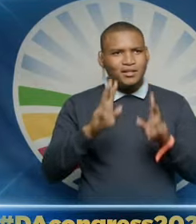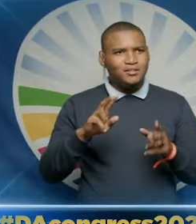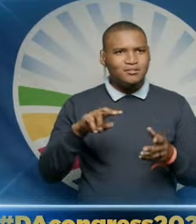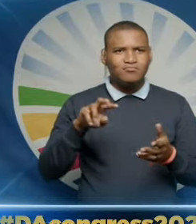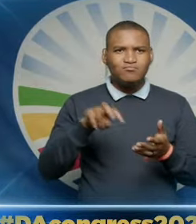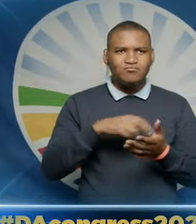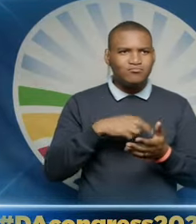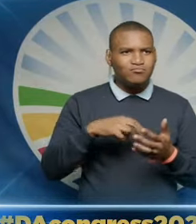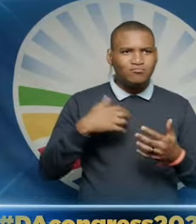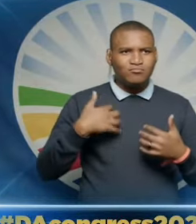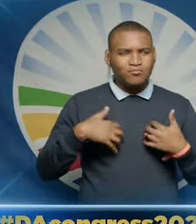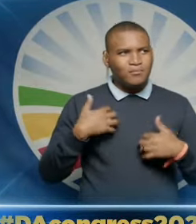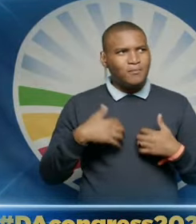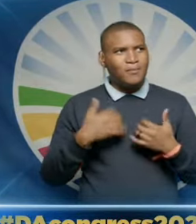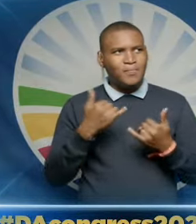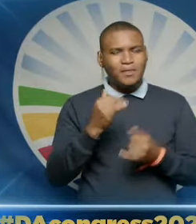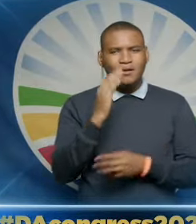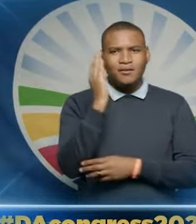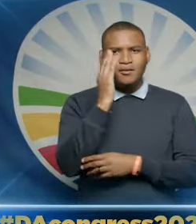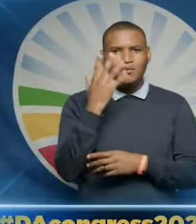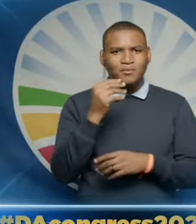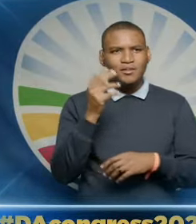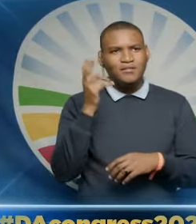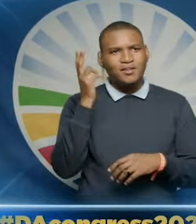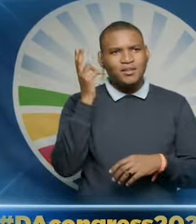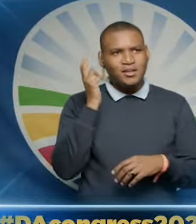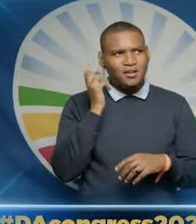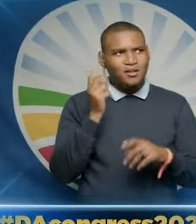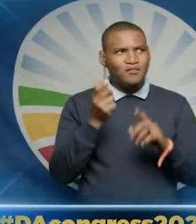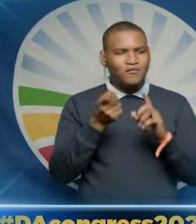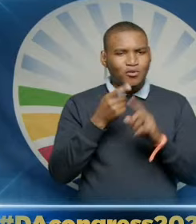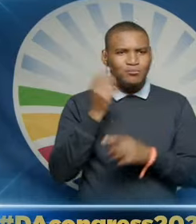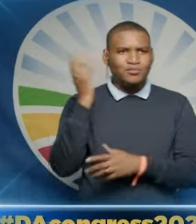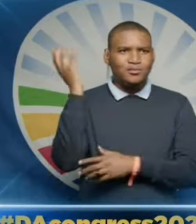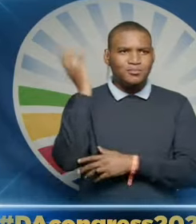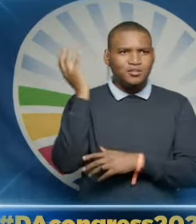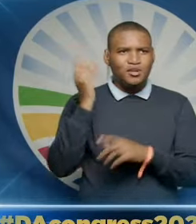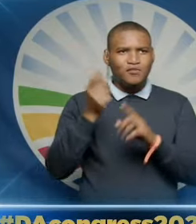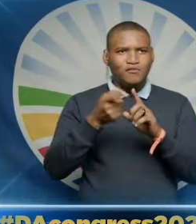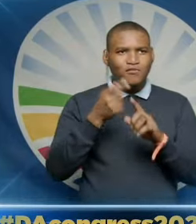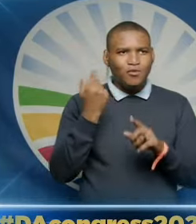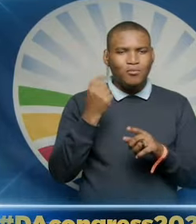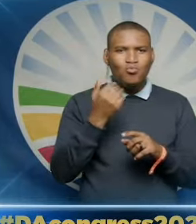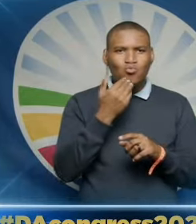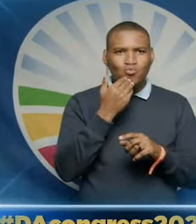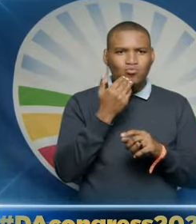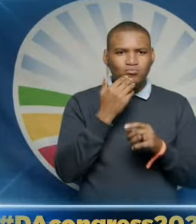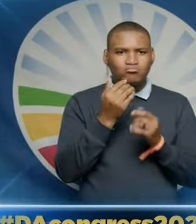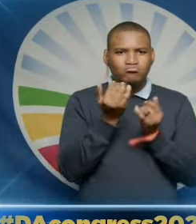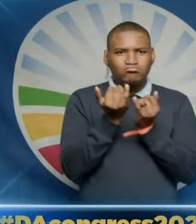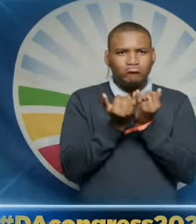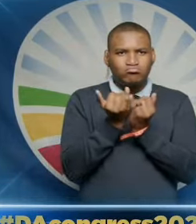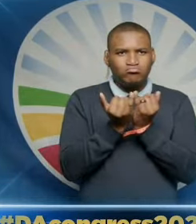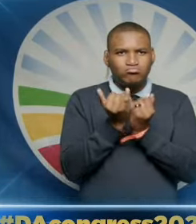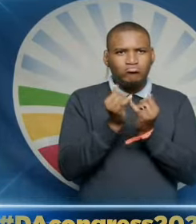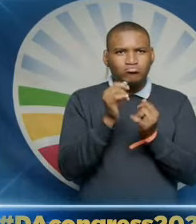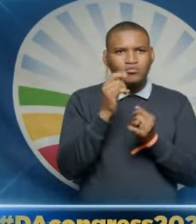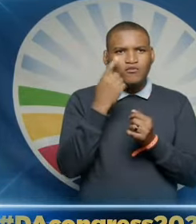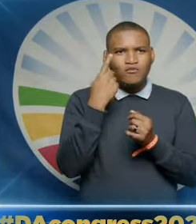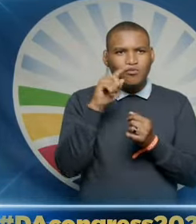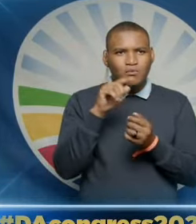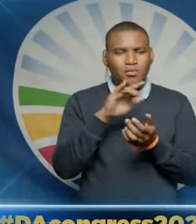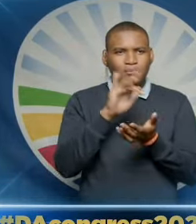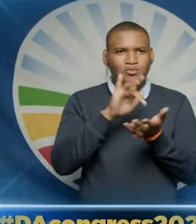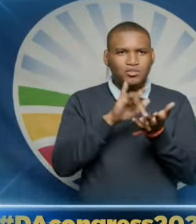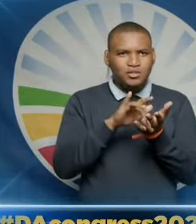now, this afternoon, we will be hearing some compelling speeches from the candidates who are standing for the position